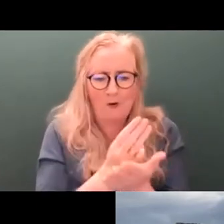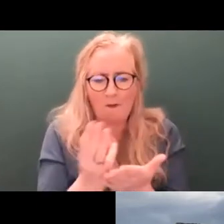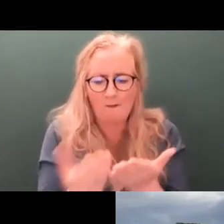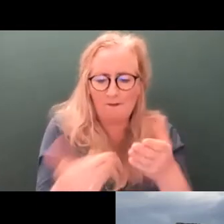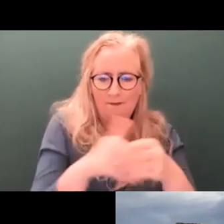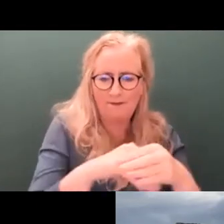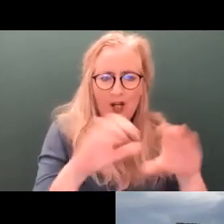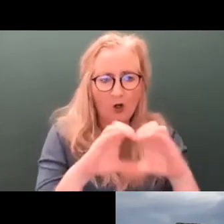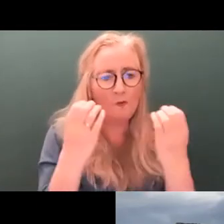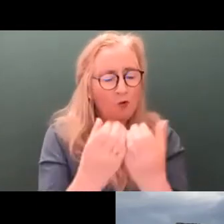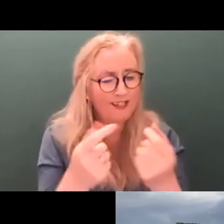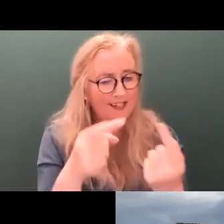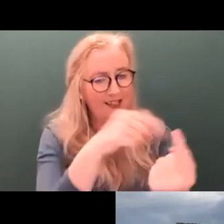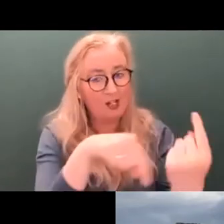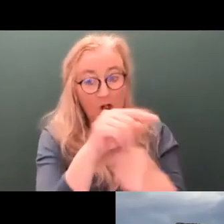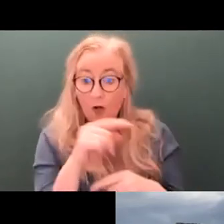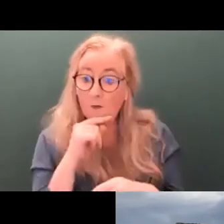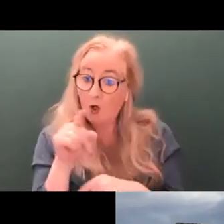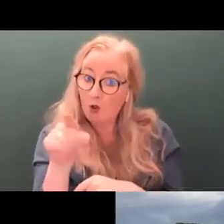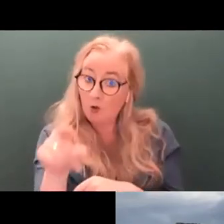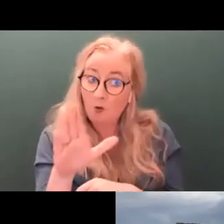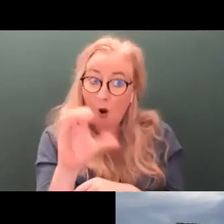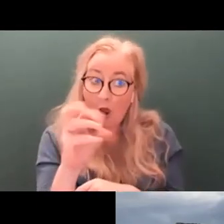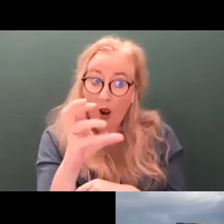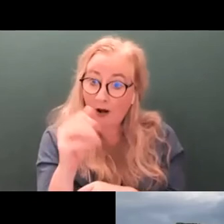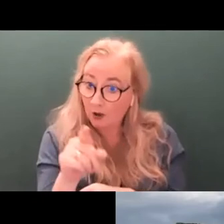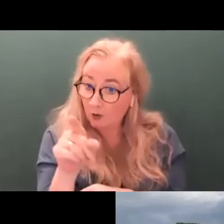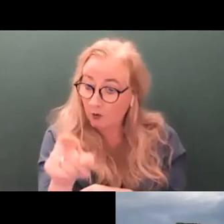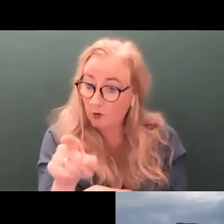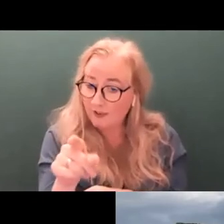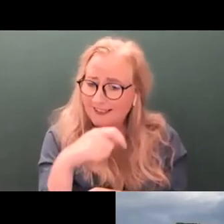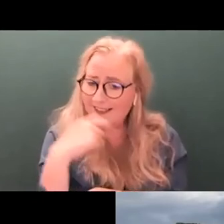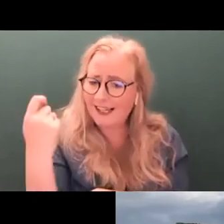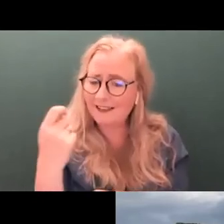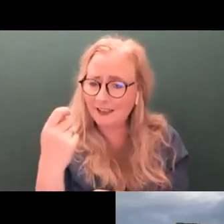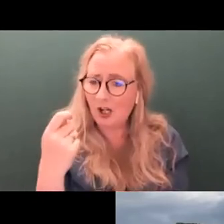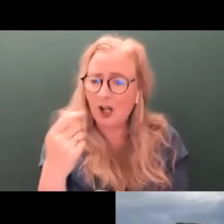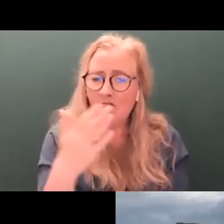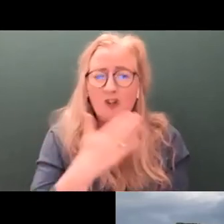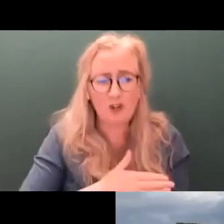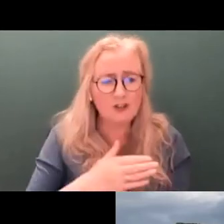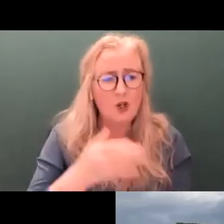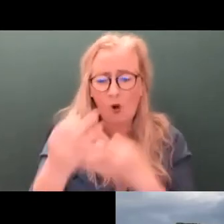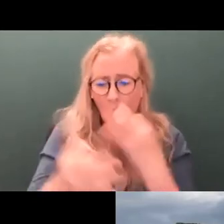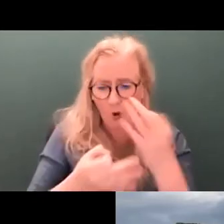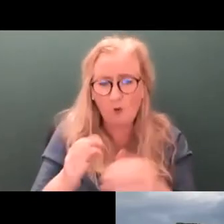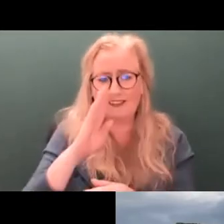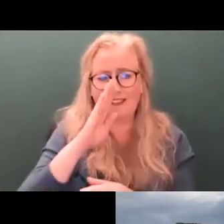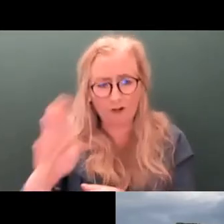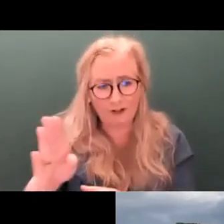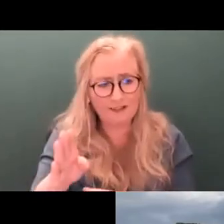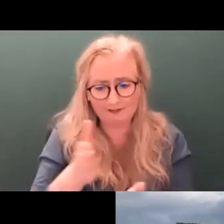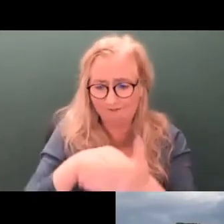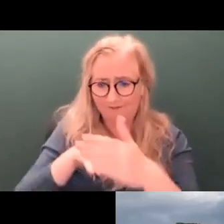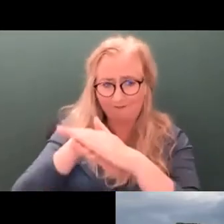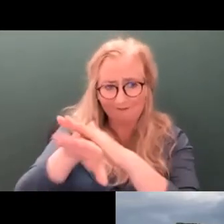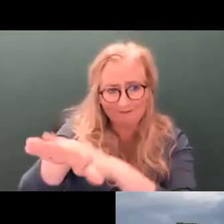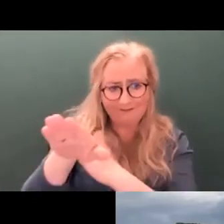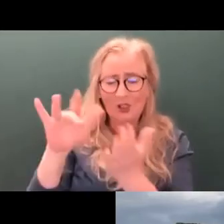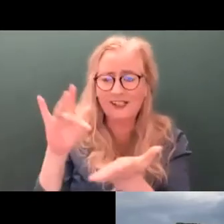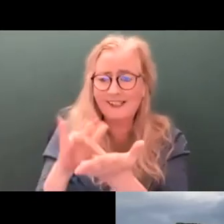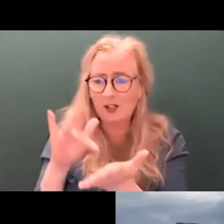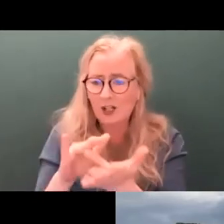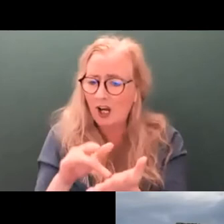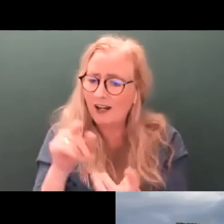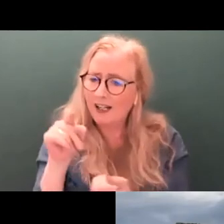And, you know, do you find that I think you said just go, if you like, directly to a centre? I mean, does